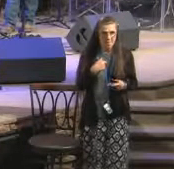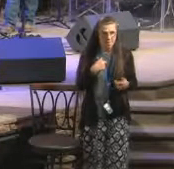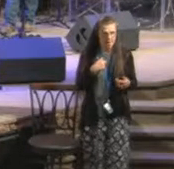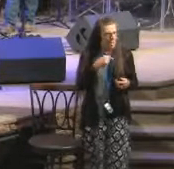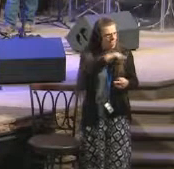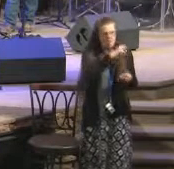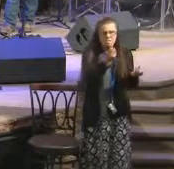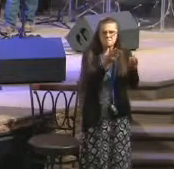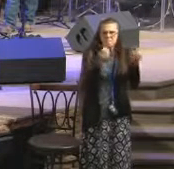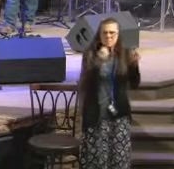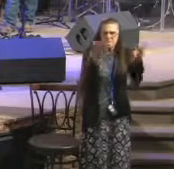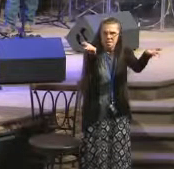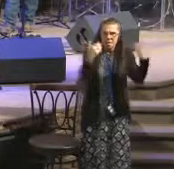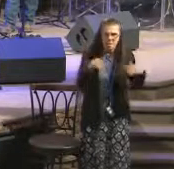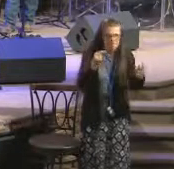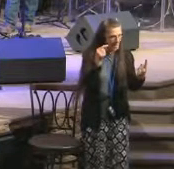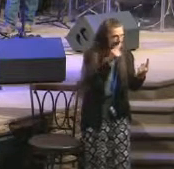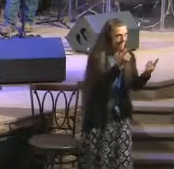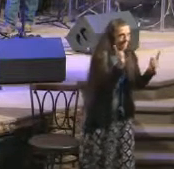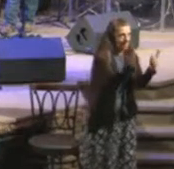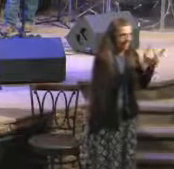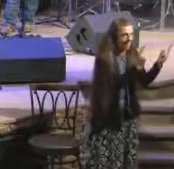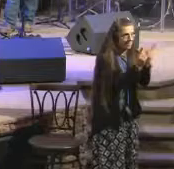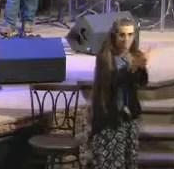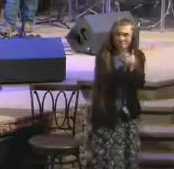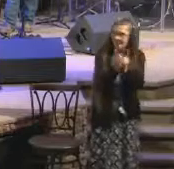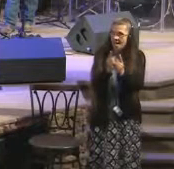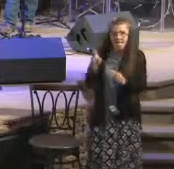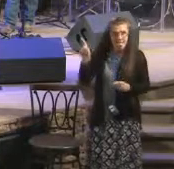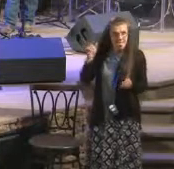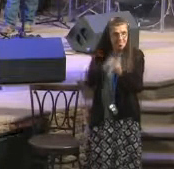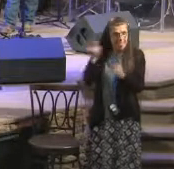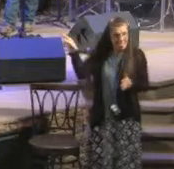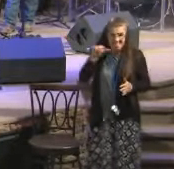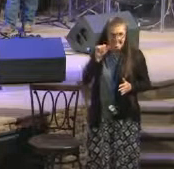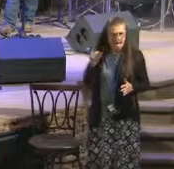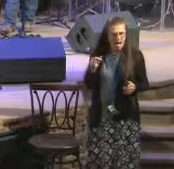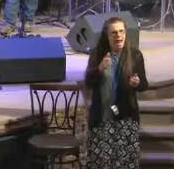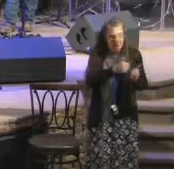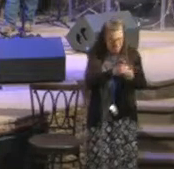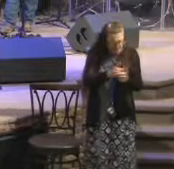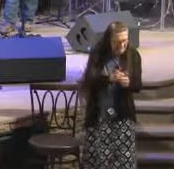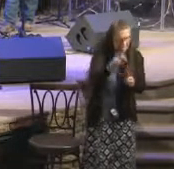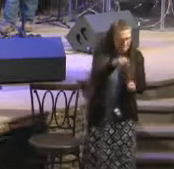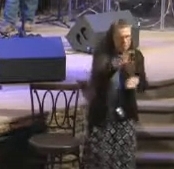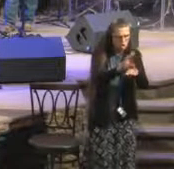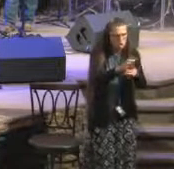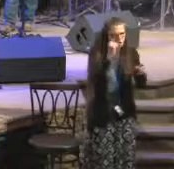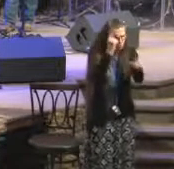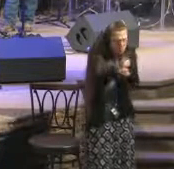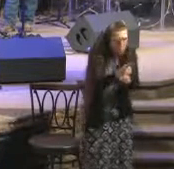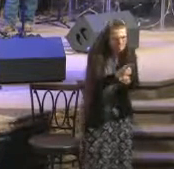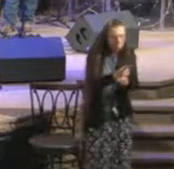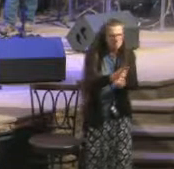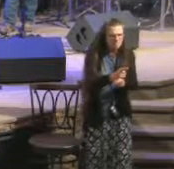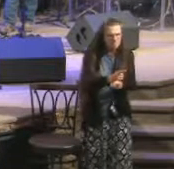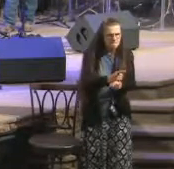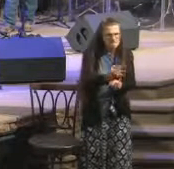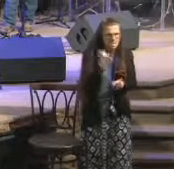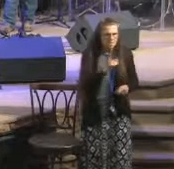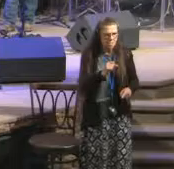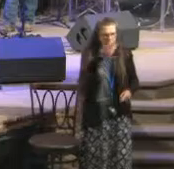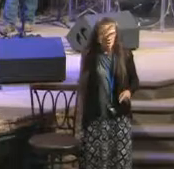there are so many that you come in contact with that I can't. Lead this church right so that God can look